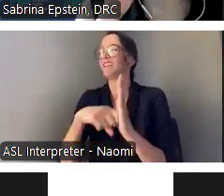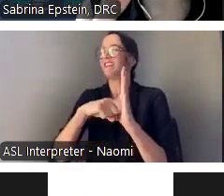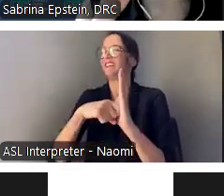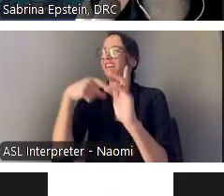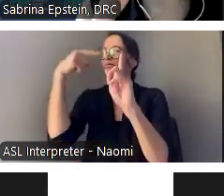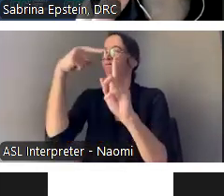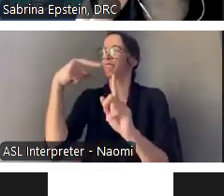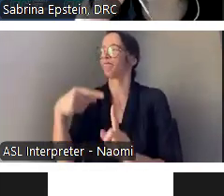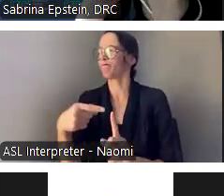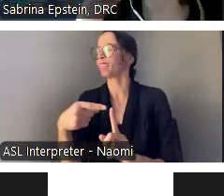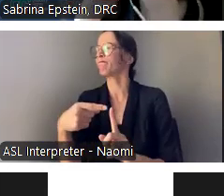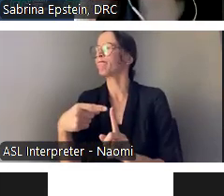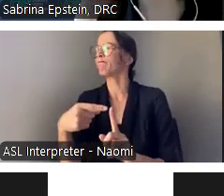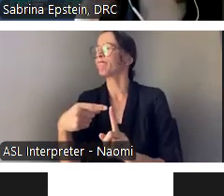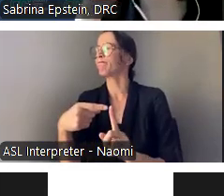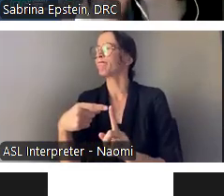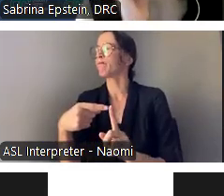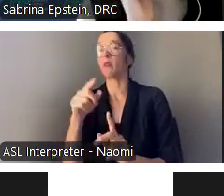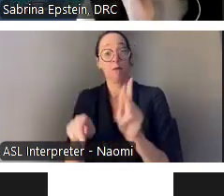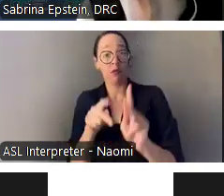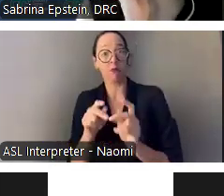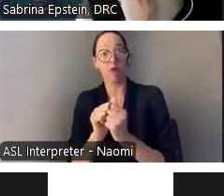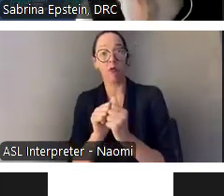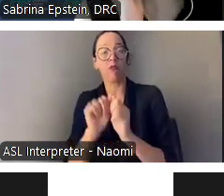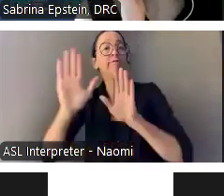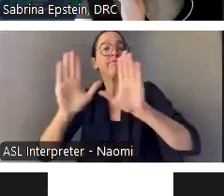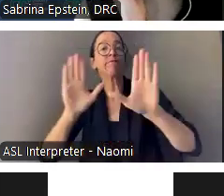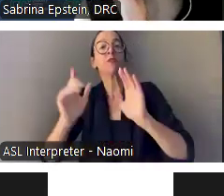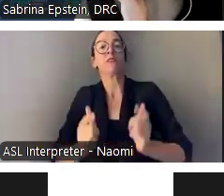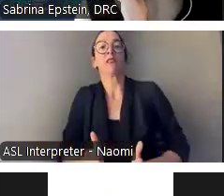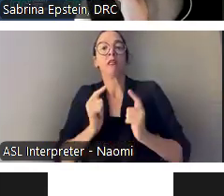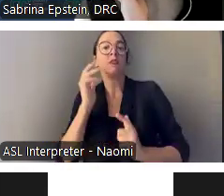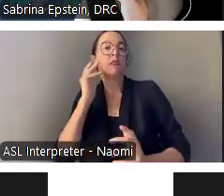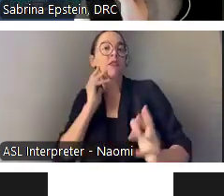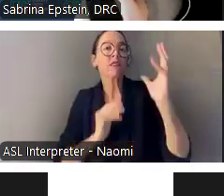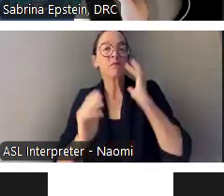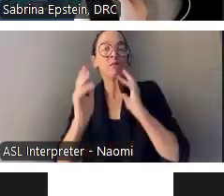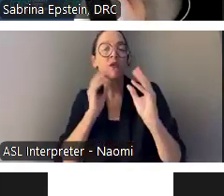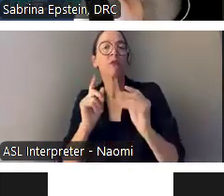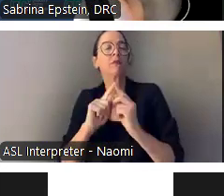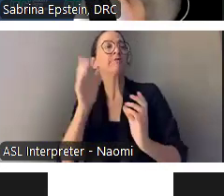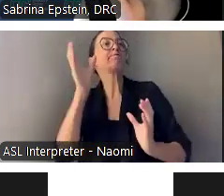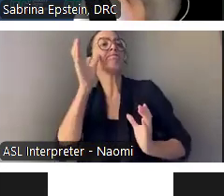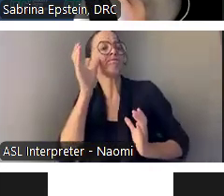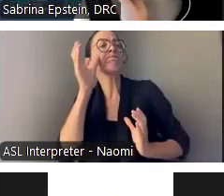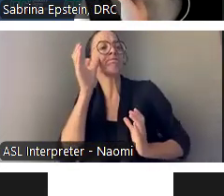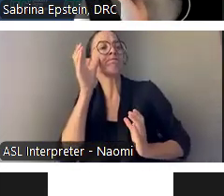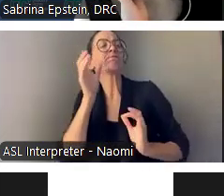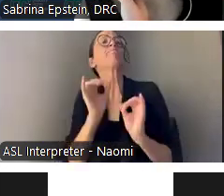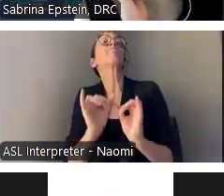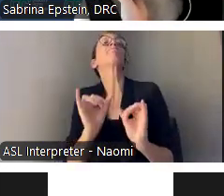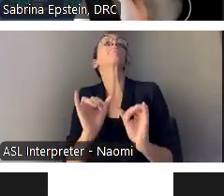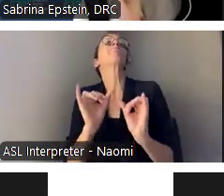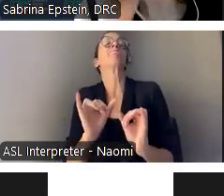voices of people with lived experience in the development of kind of those, or the selection of the quality metrics and the